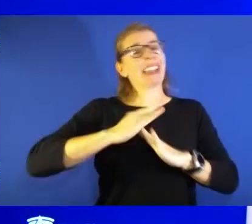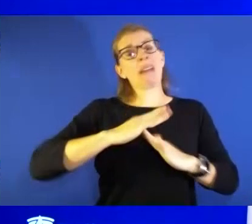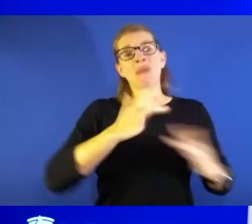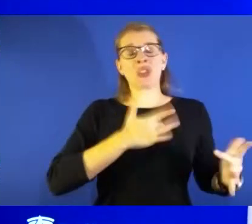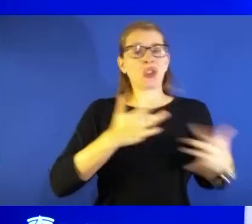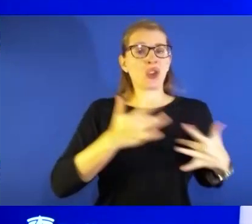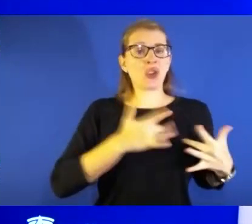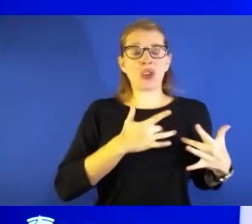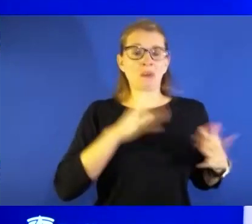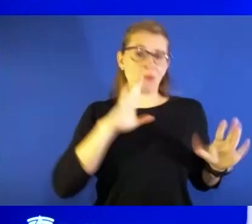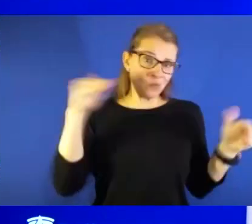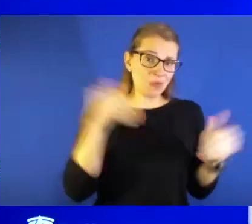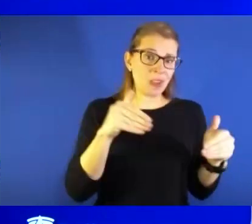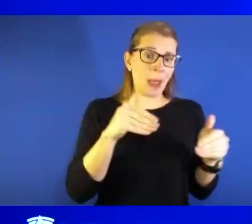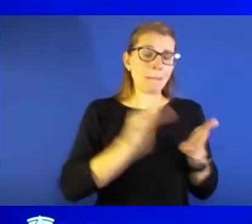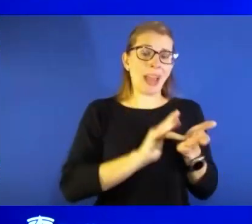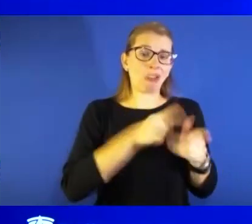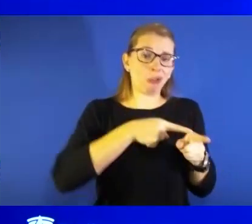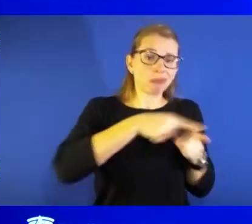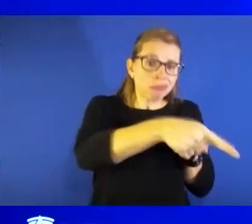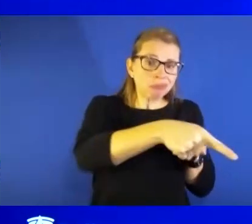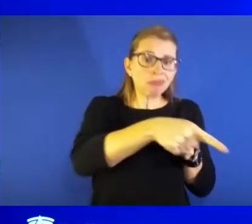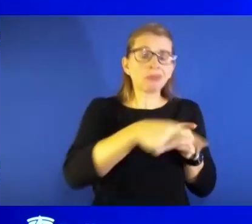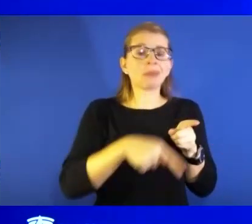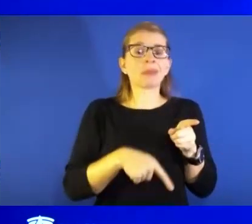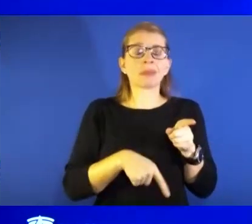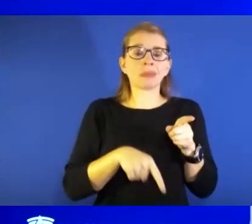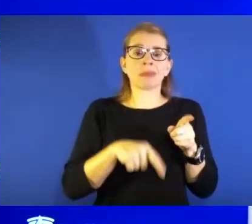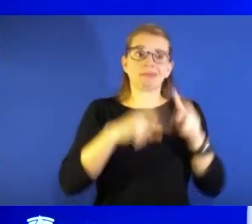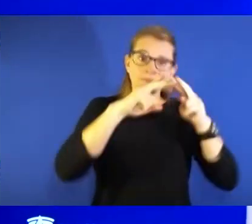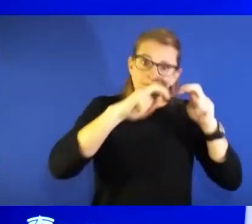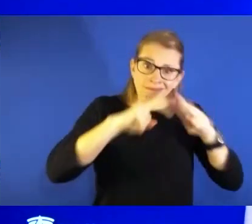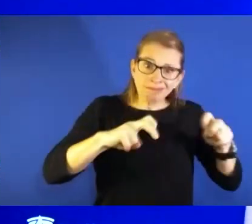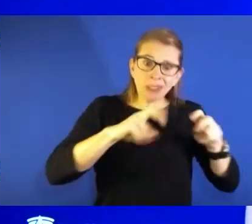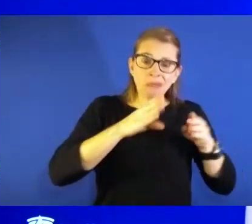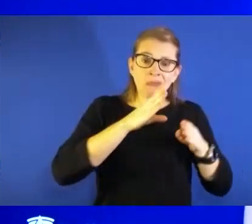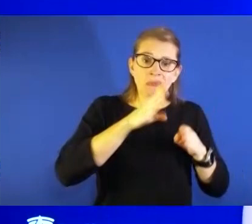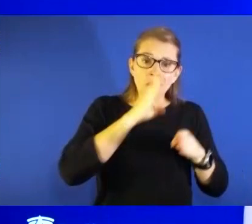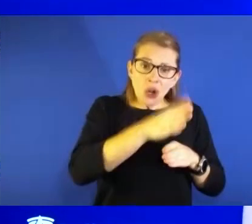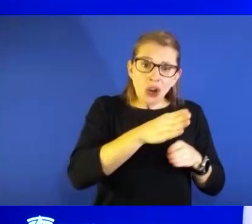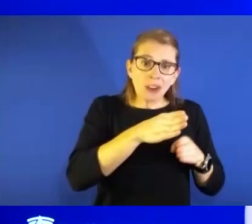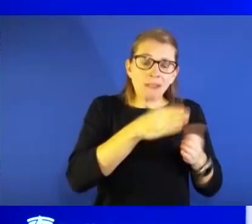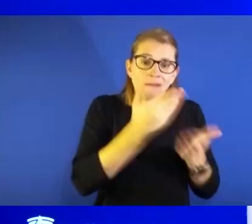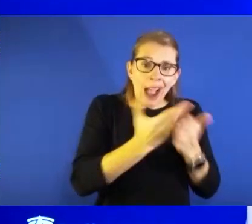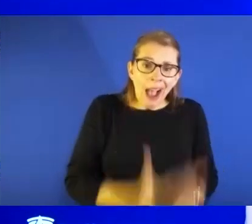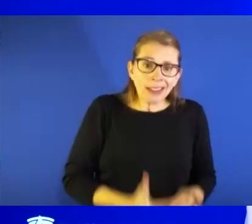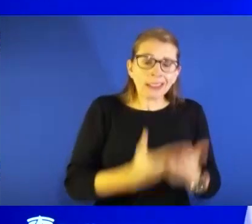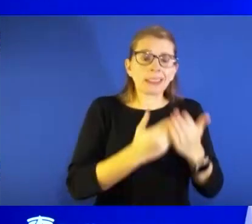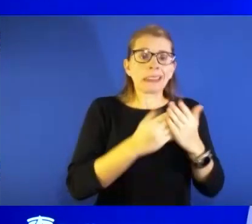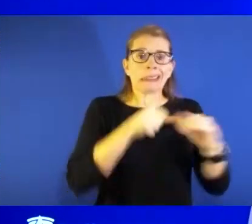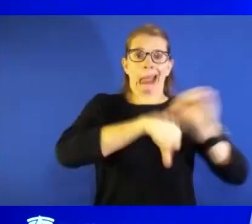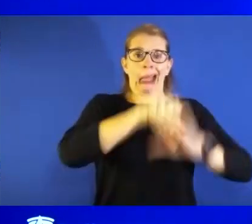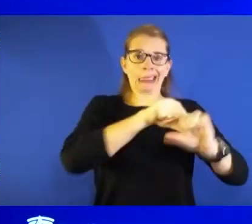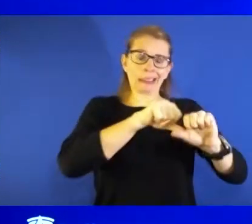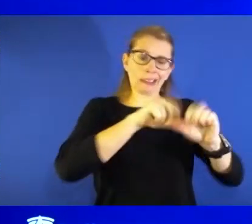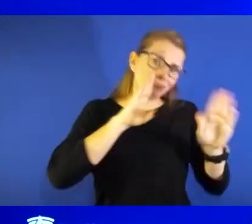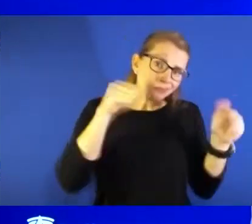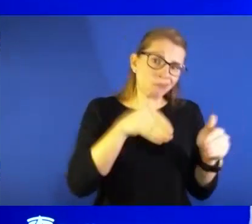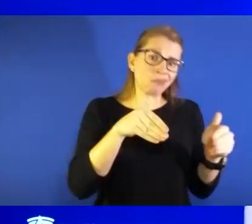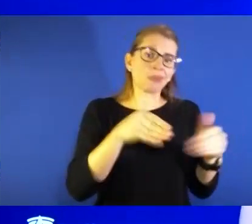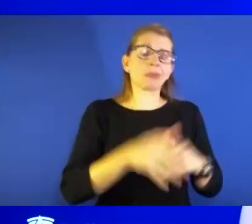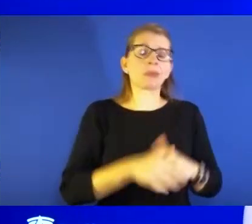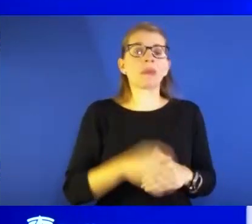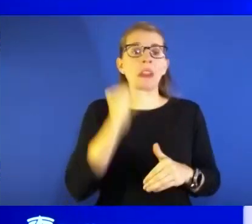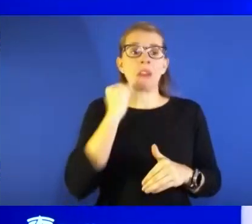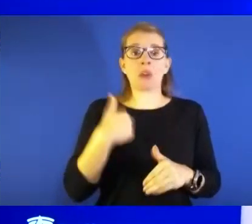medical lane, looking at the pure facts and the science. And we really need to kind of, if we can, help